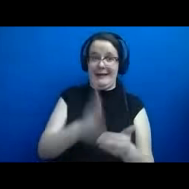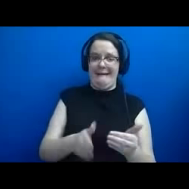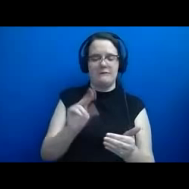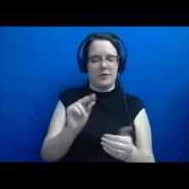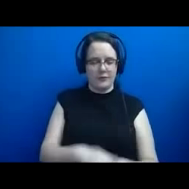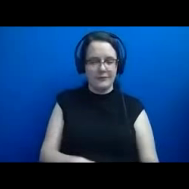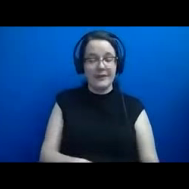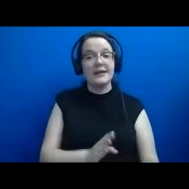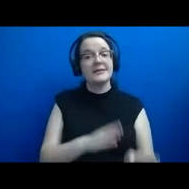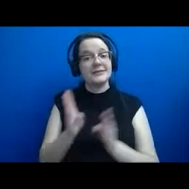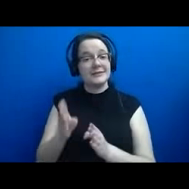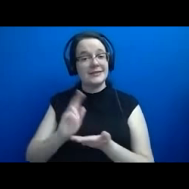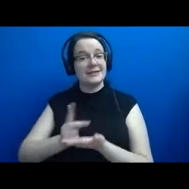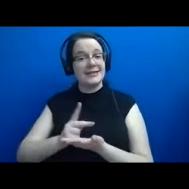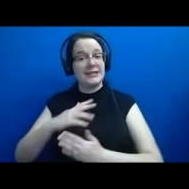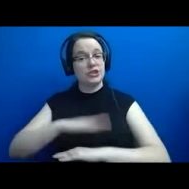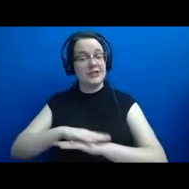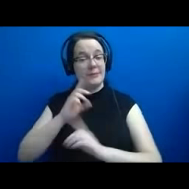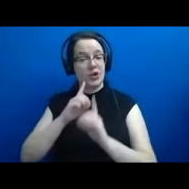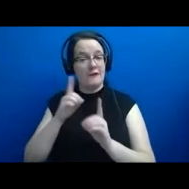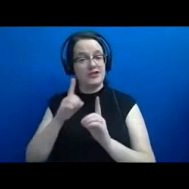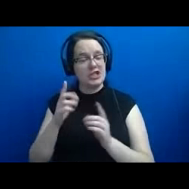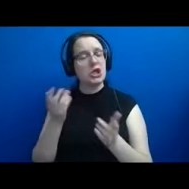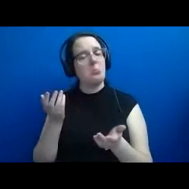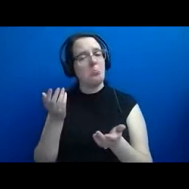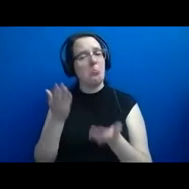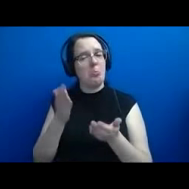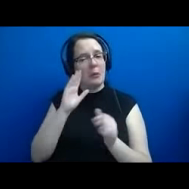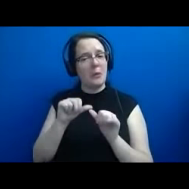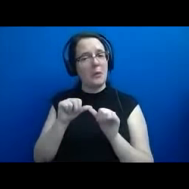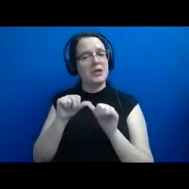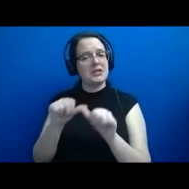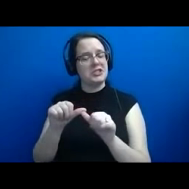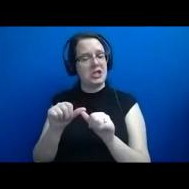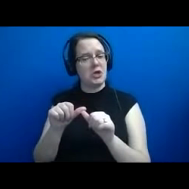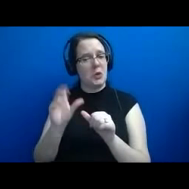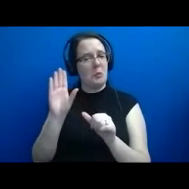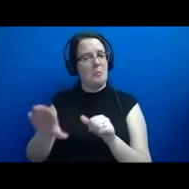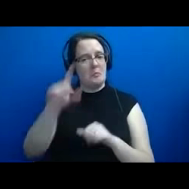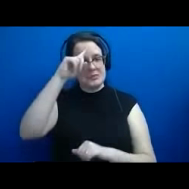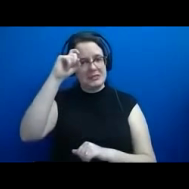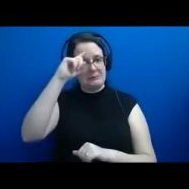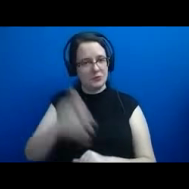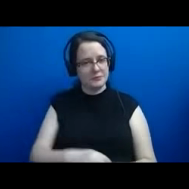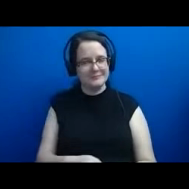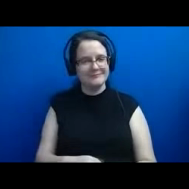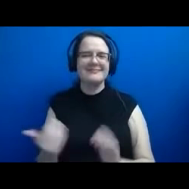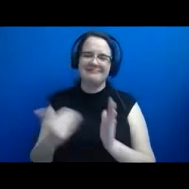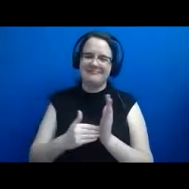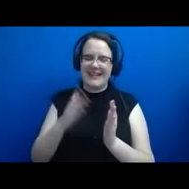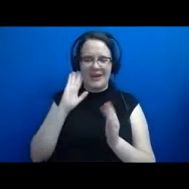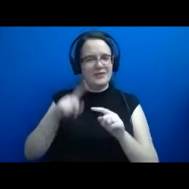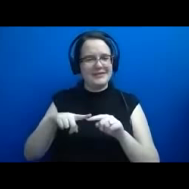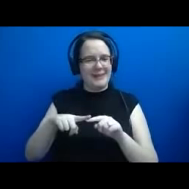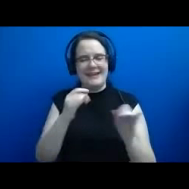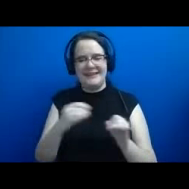And the kitchen table conversations, we'll continue those throughout the summer. As again, we're going to base it on individual